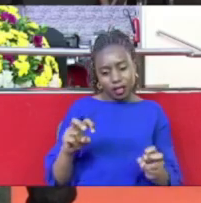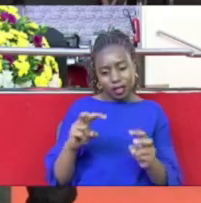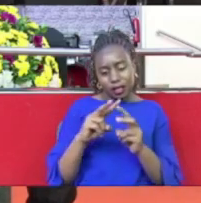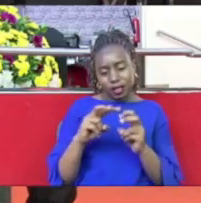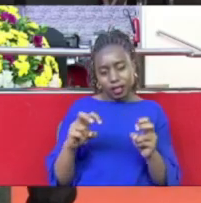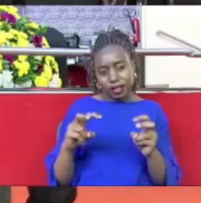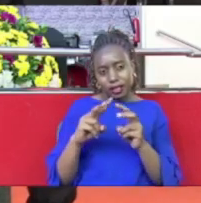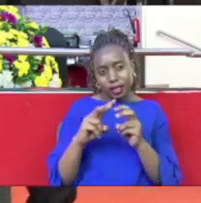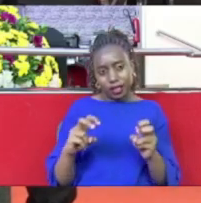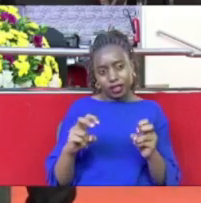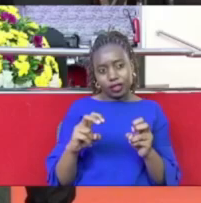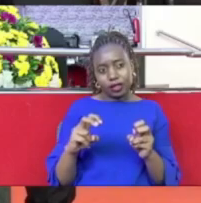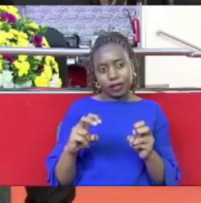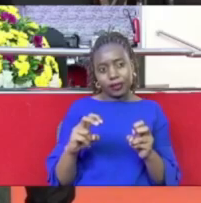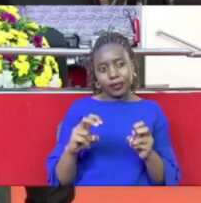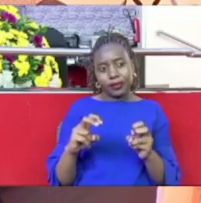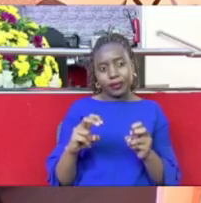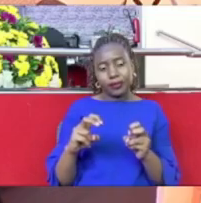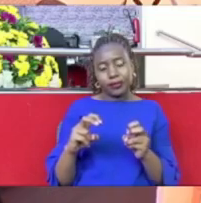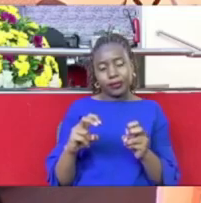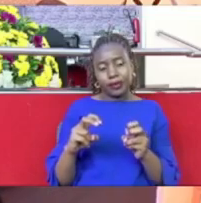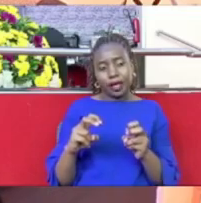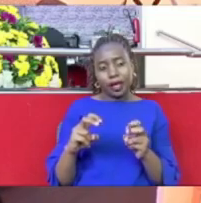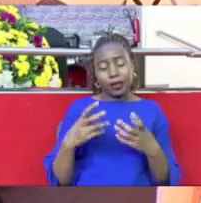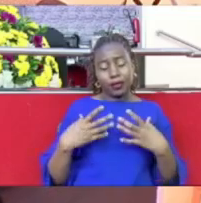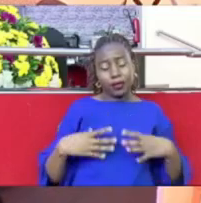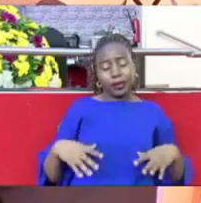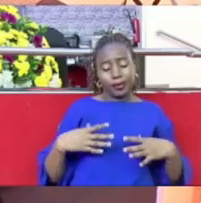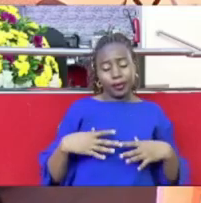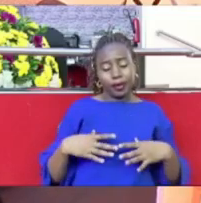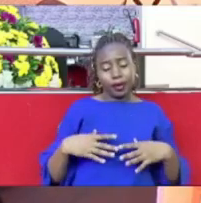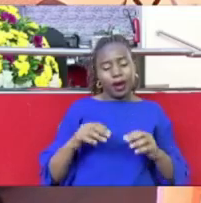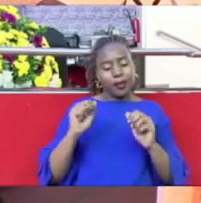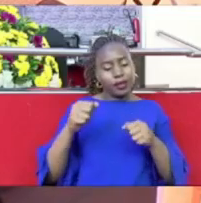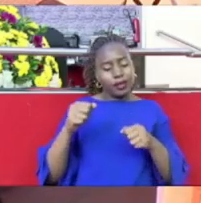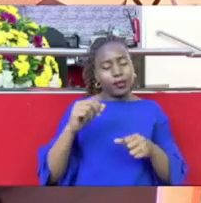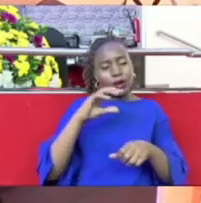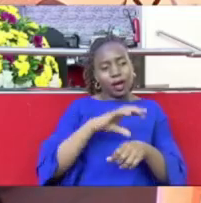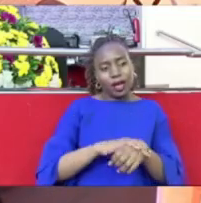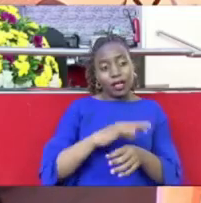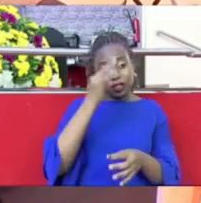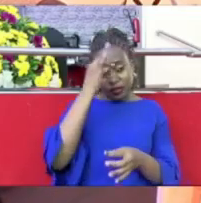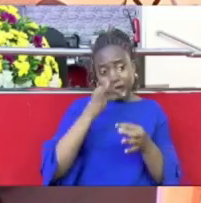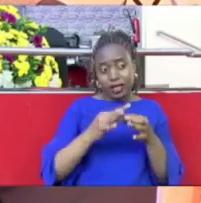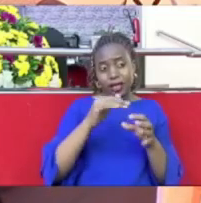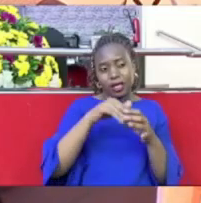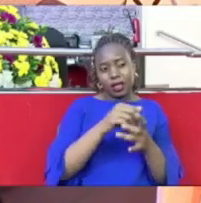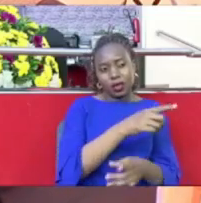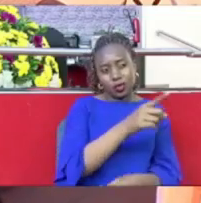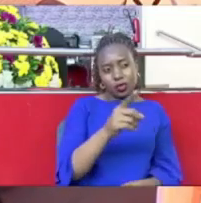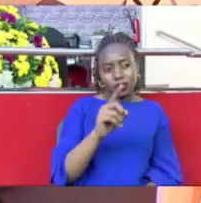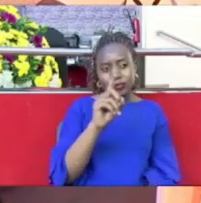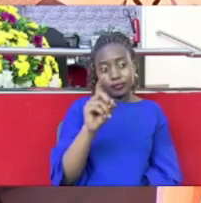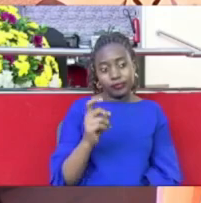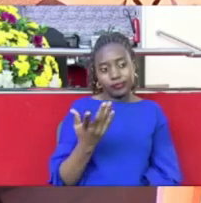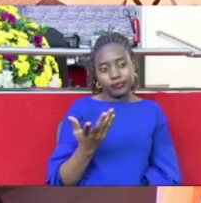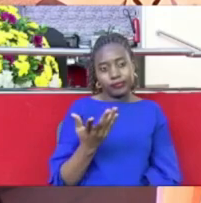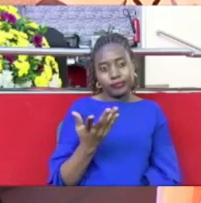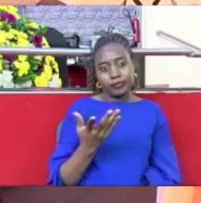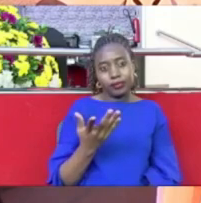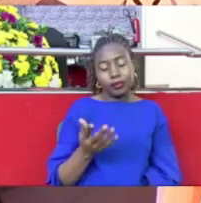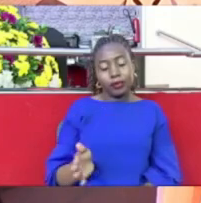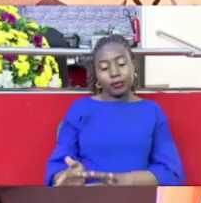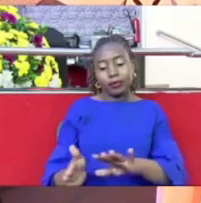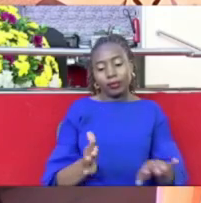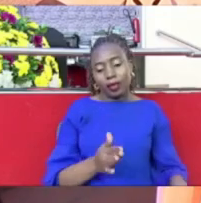tafuta mwanandoa kumtua. Will he find faith in you? Je, atapata imani ndani yako? I want to wind it up by saying these